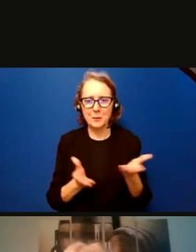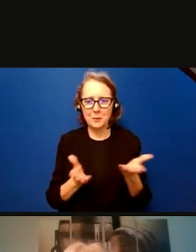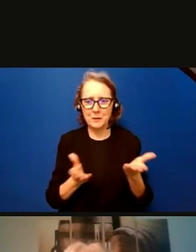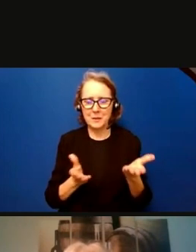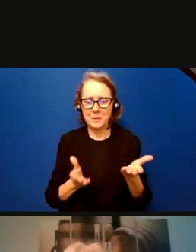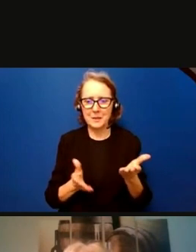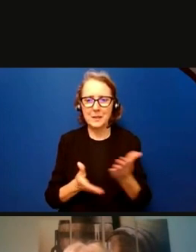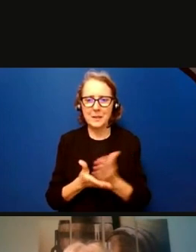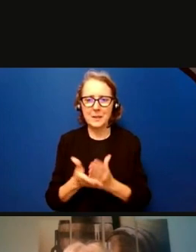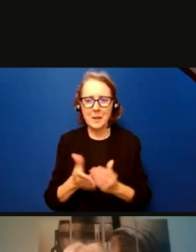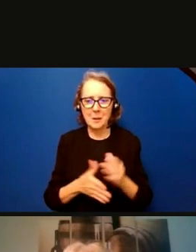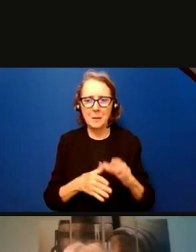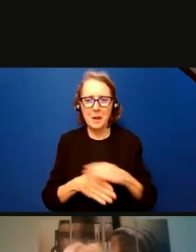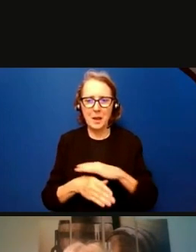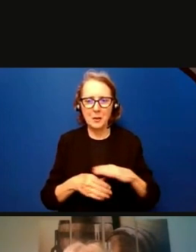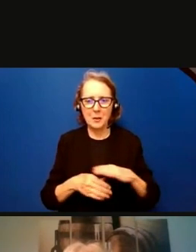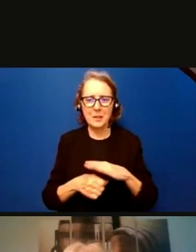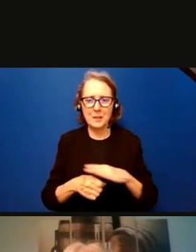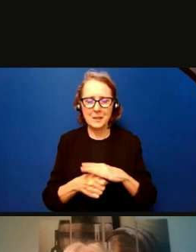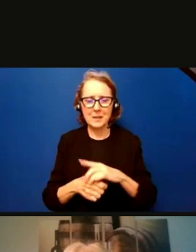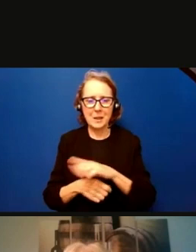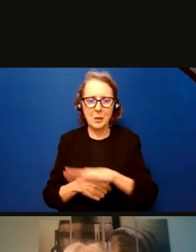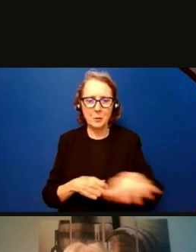certain areas within the city.